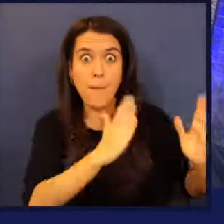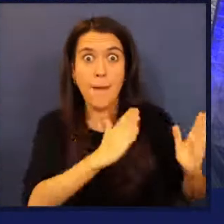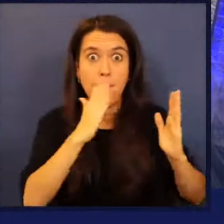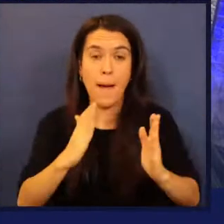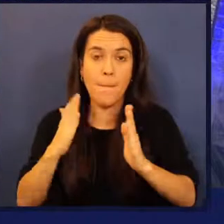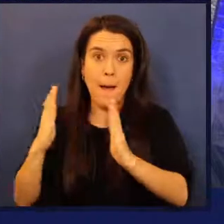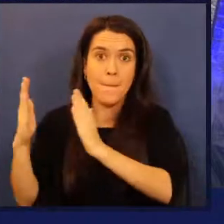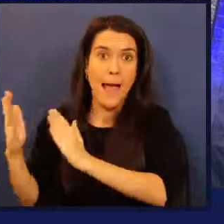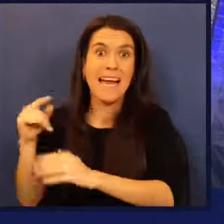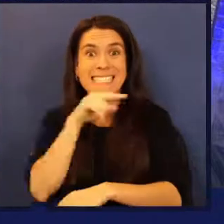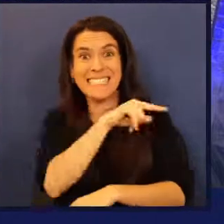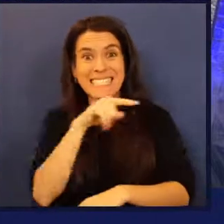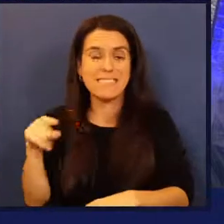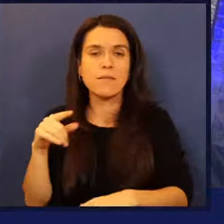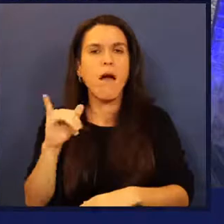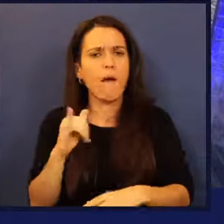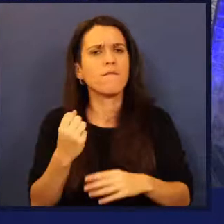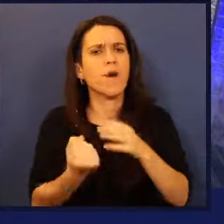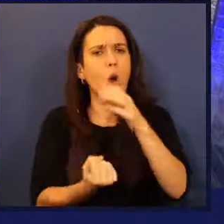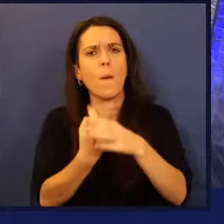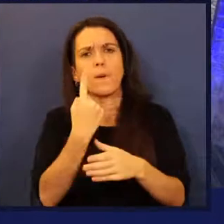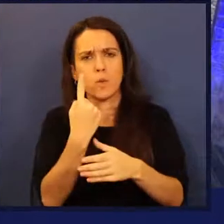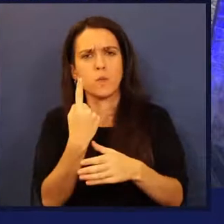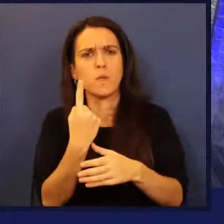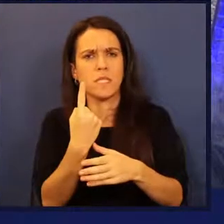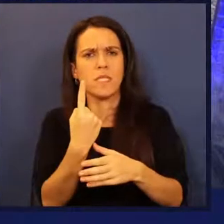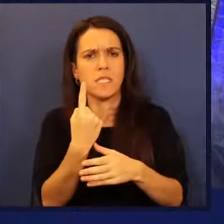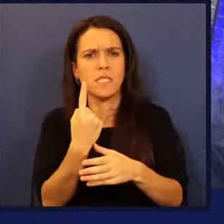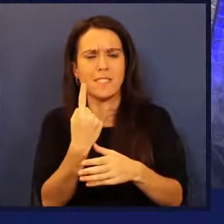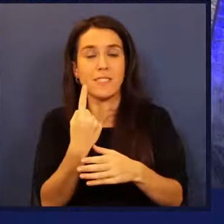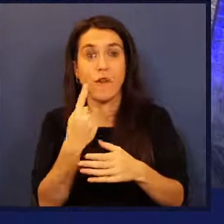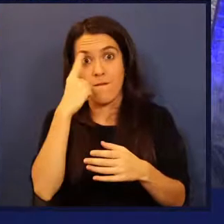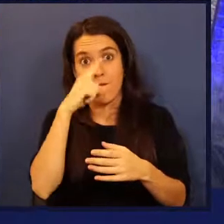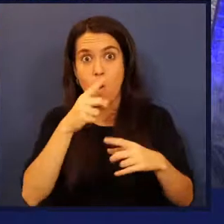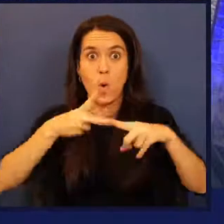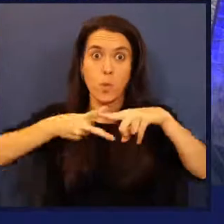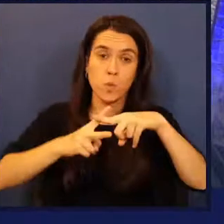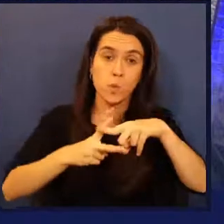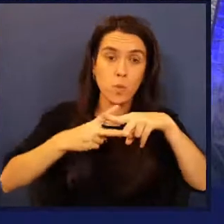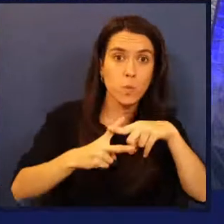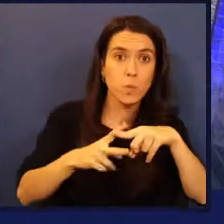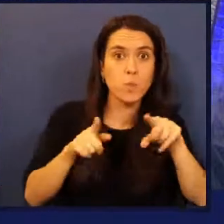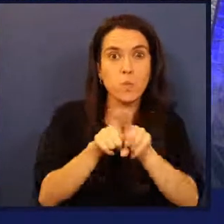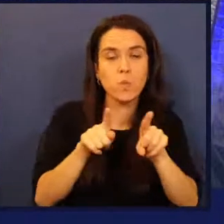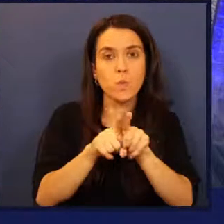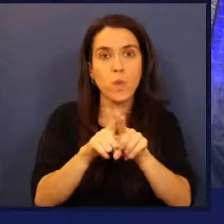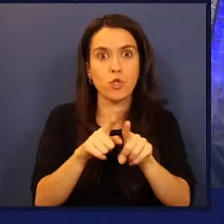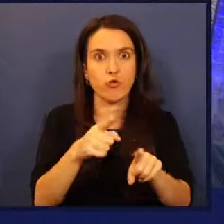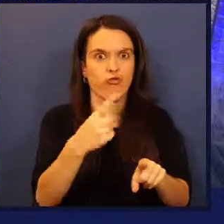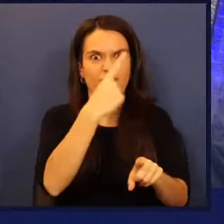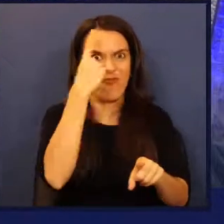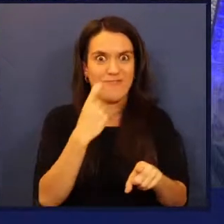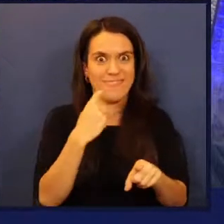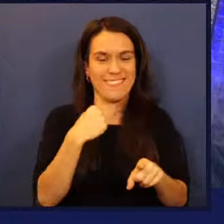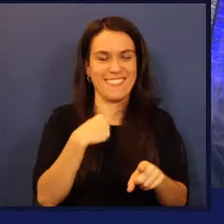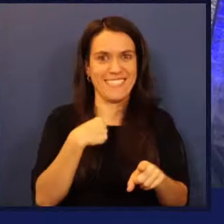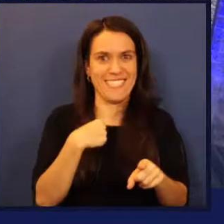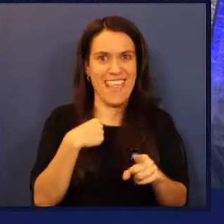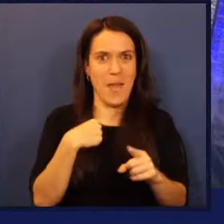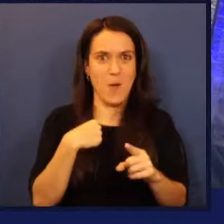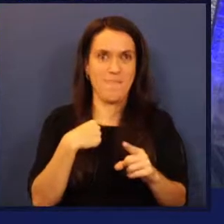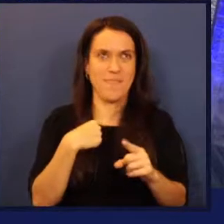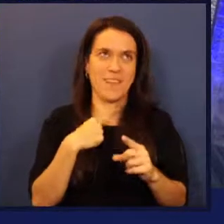are opportunities for it, not just the tools. So you're asking me one question, I'm gonna answer it with both.